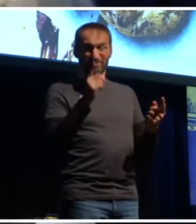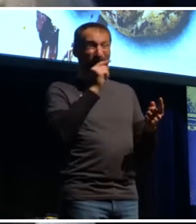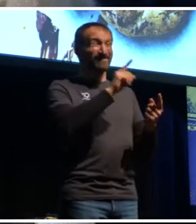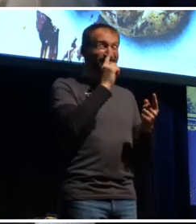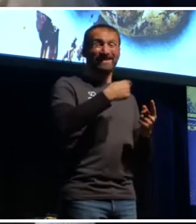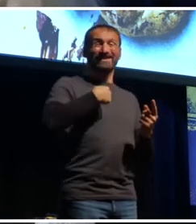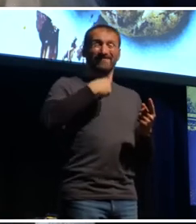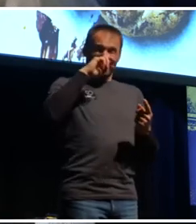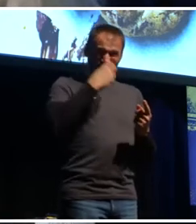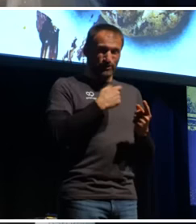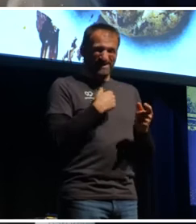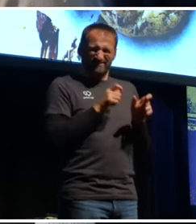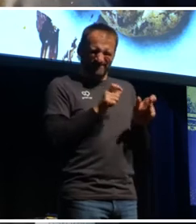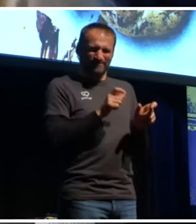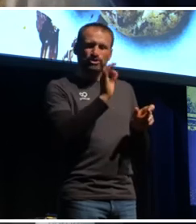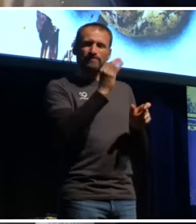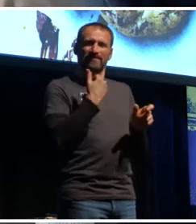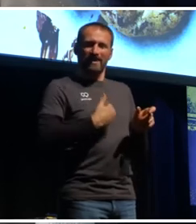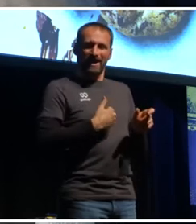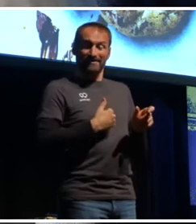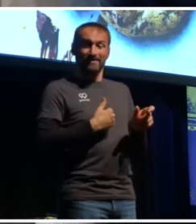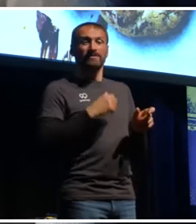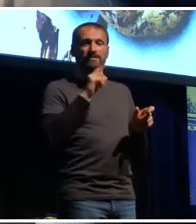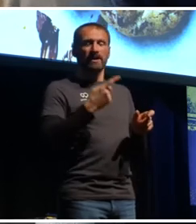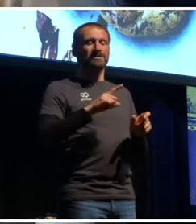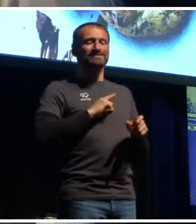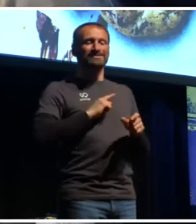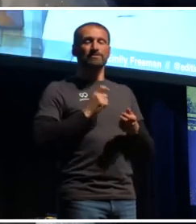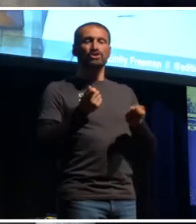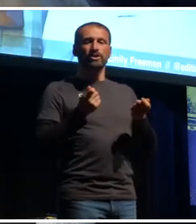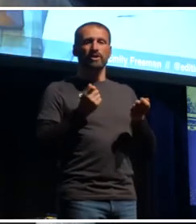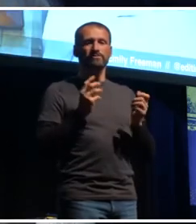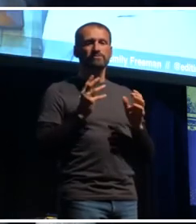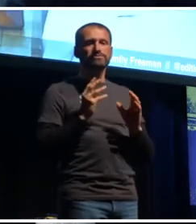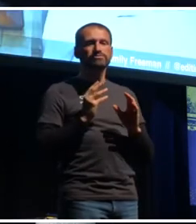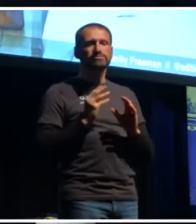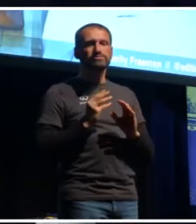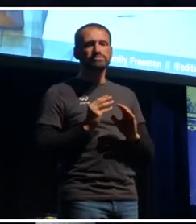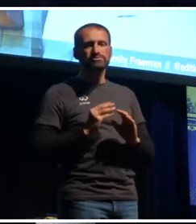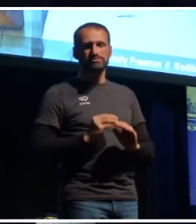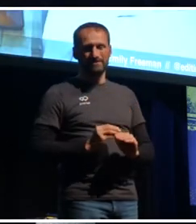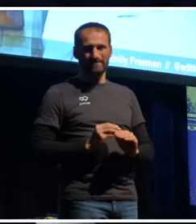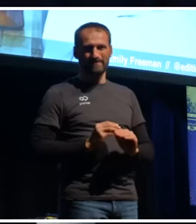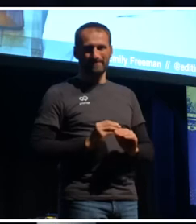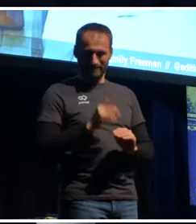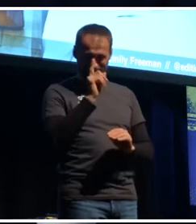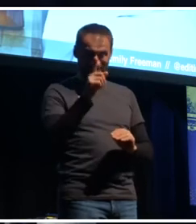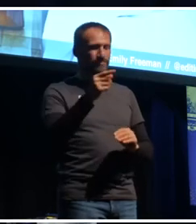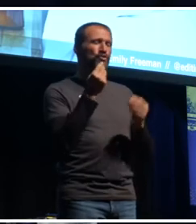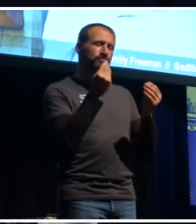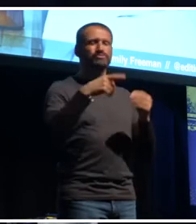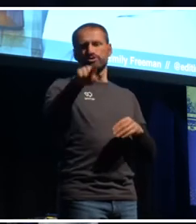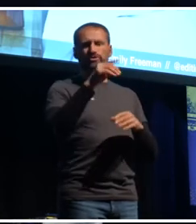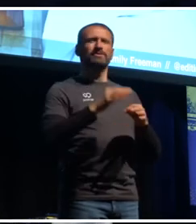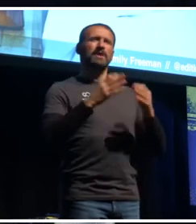certain behavior, the more depleted their self-control becomes. Typically, you start the day fresh,